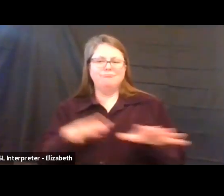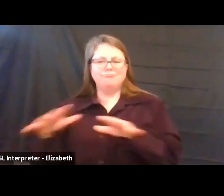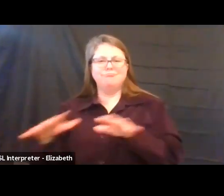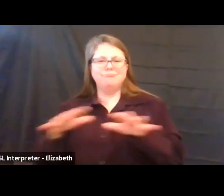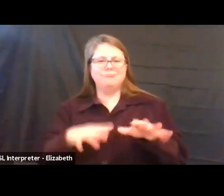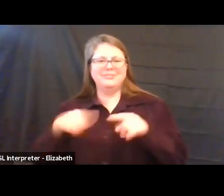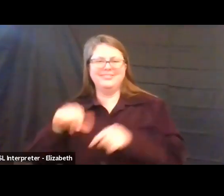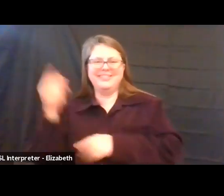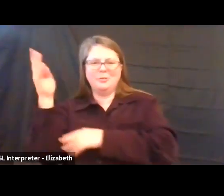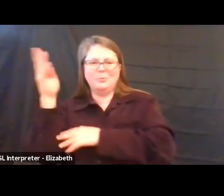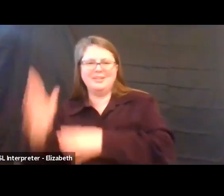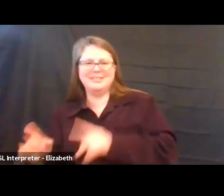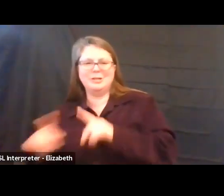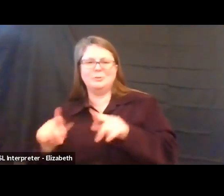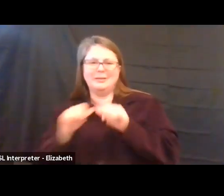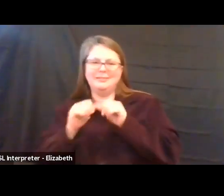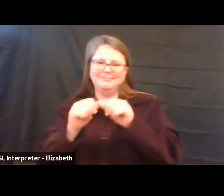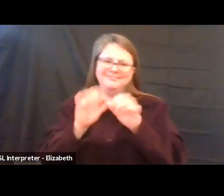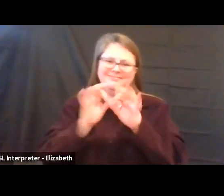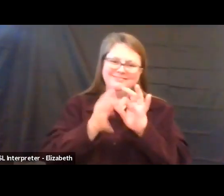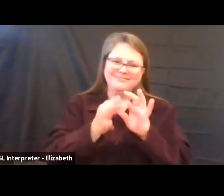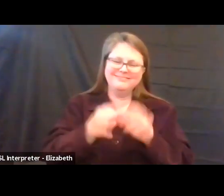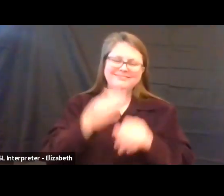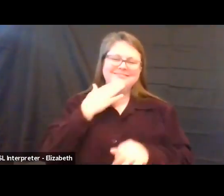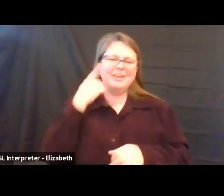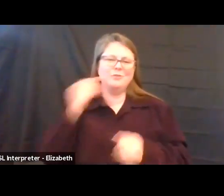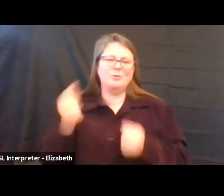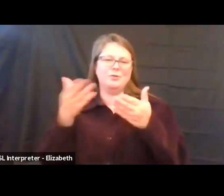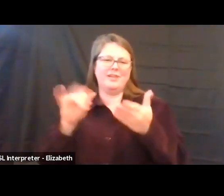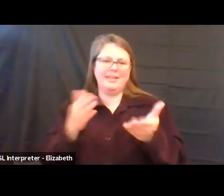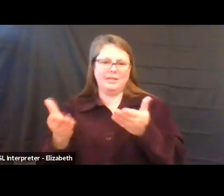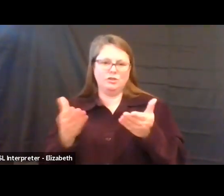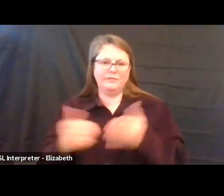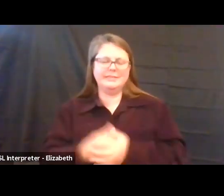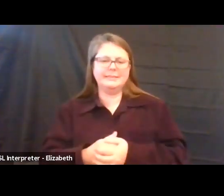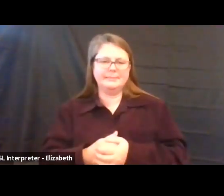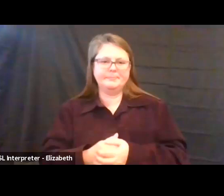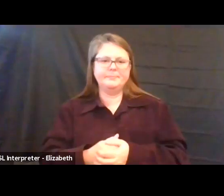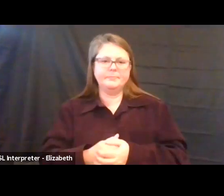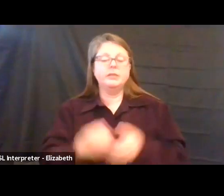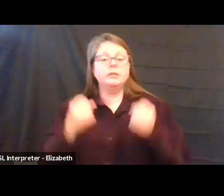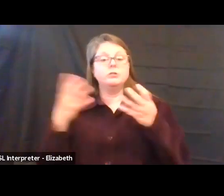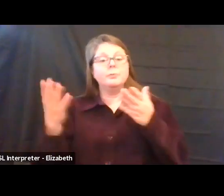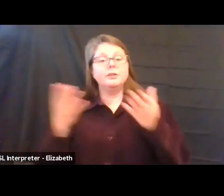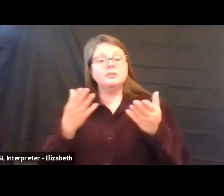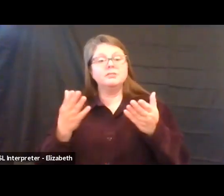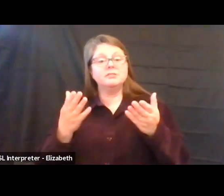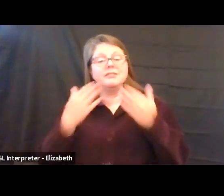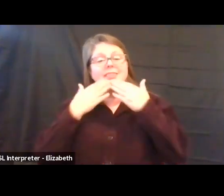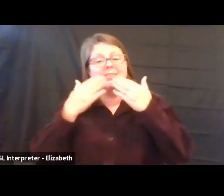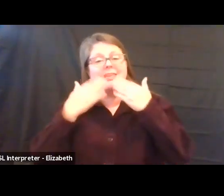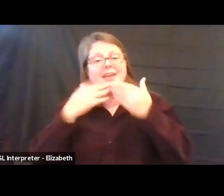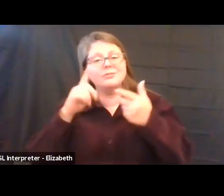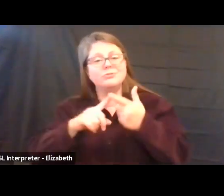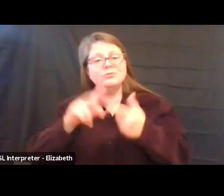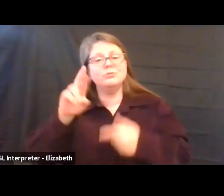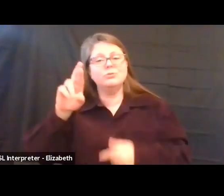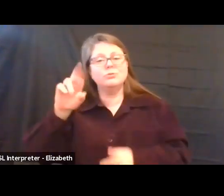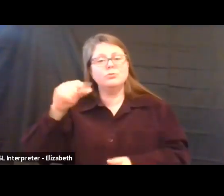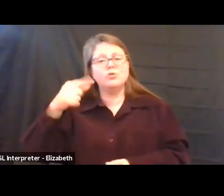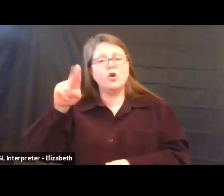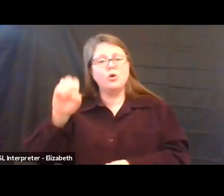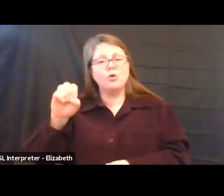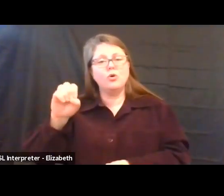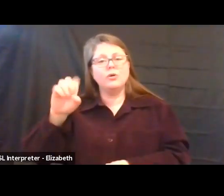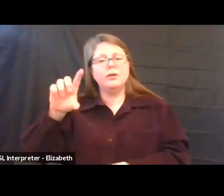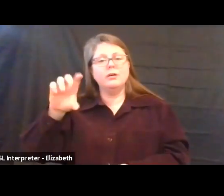time off. Thank you so much for providing that service. Tremendous thanks to Rogue Climate, including Hannah Stoll and Princess Franks,